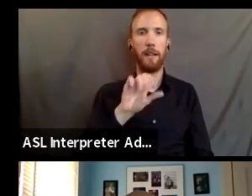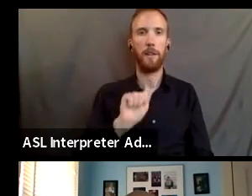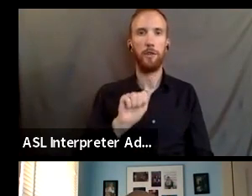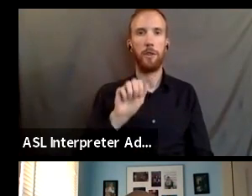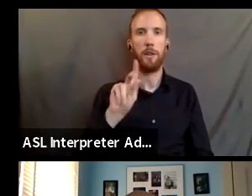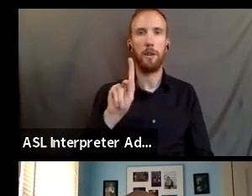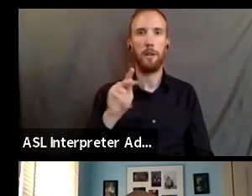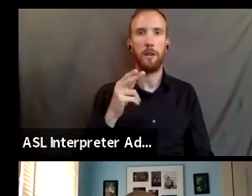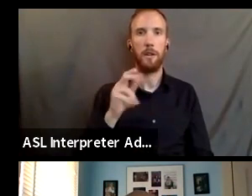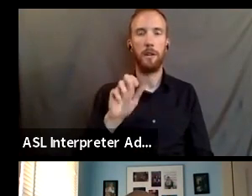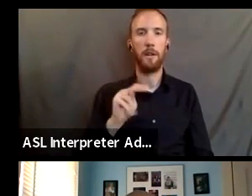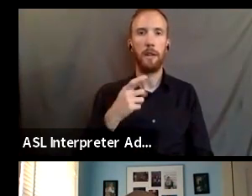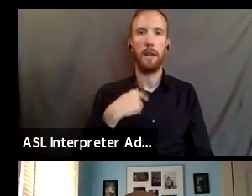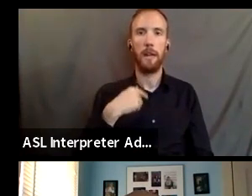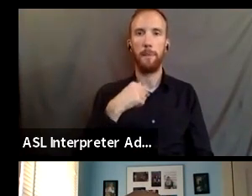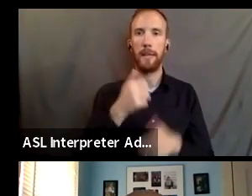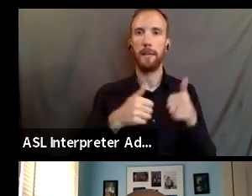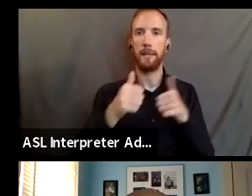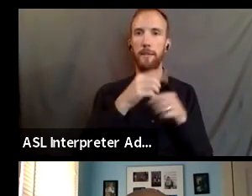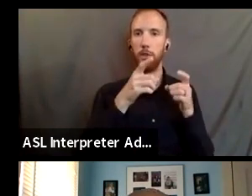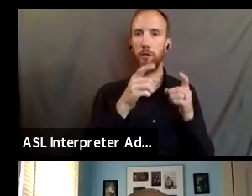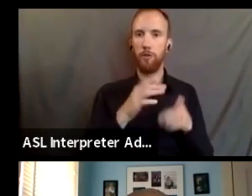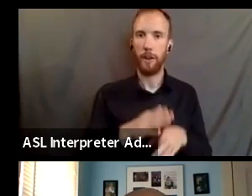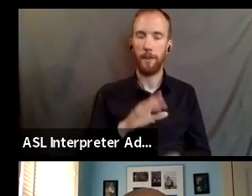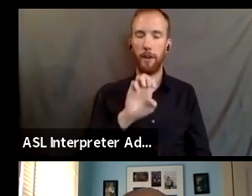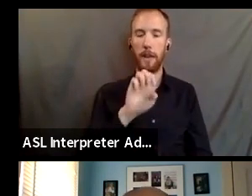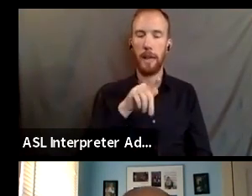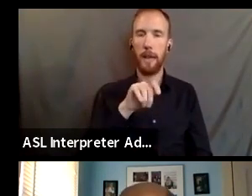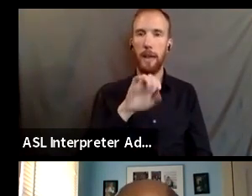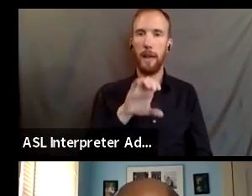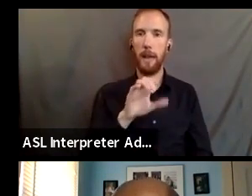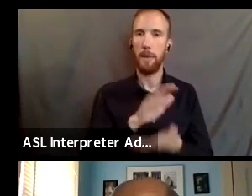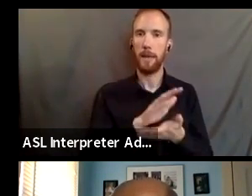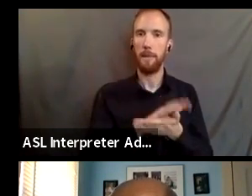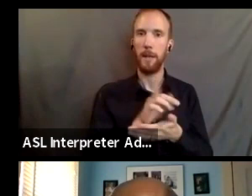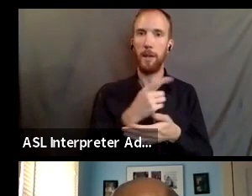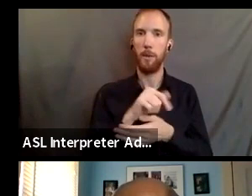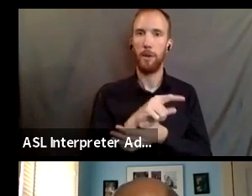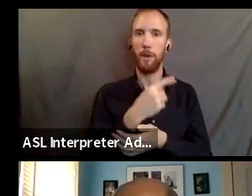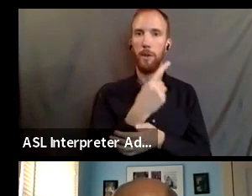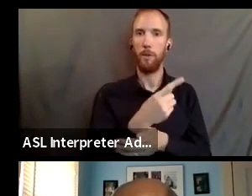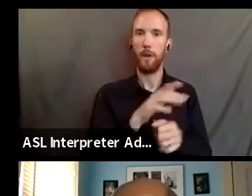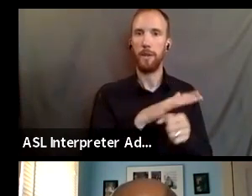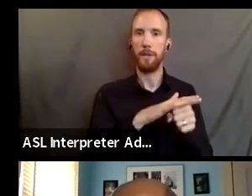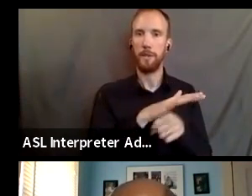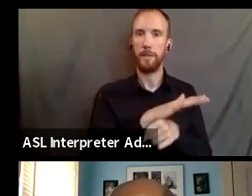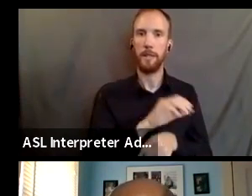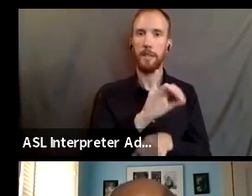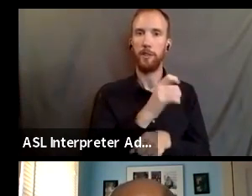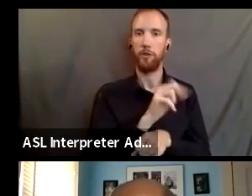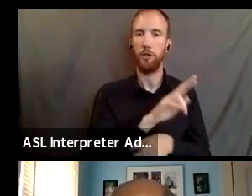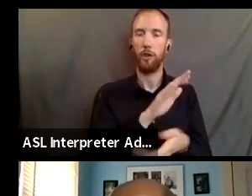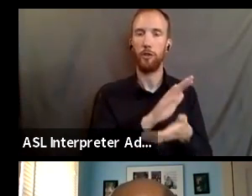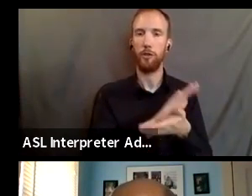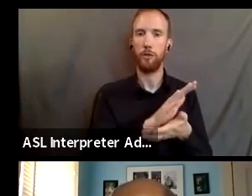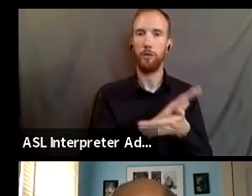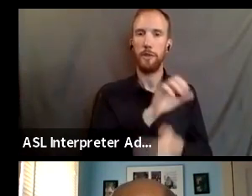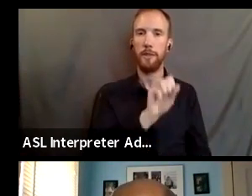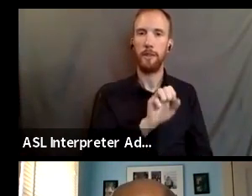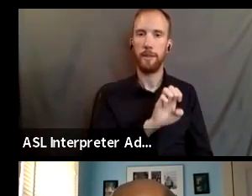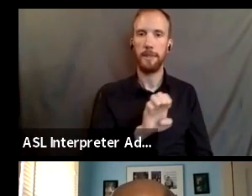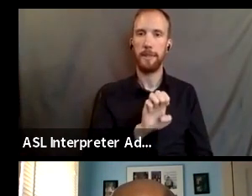executive director of epic academy epic is a single site charter school located on the southeast side we serve students from